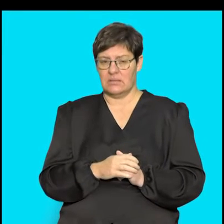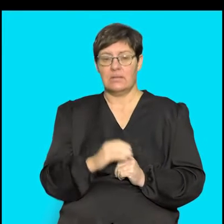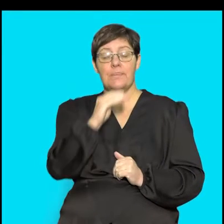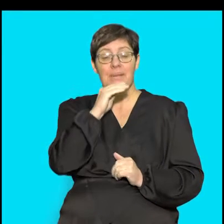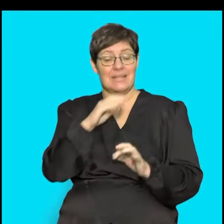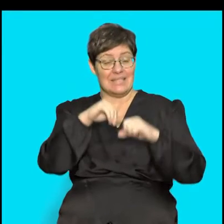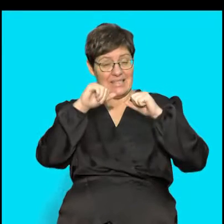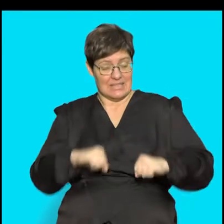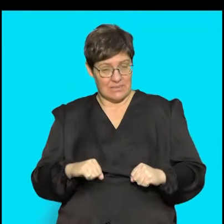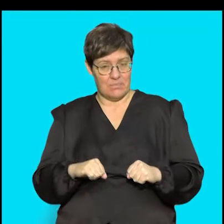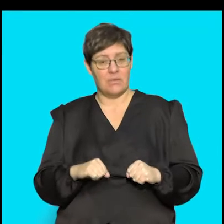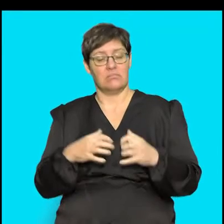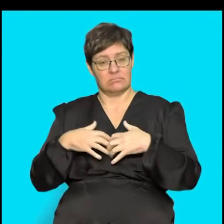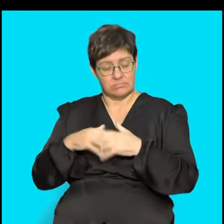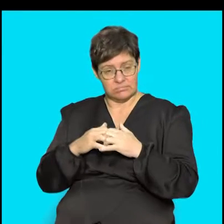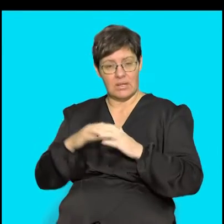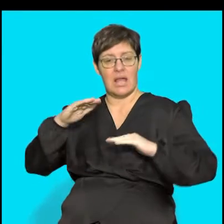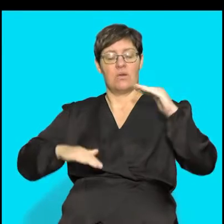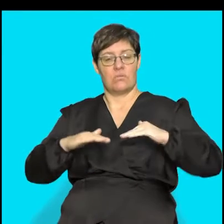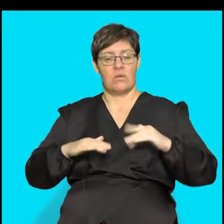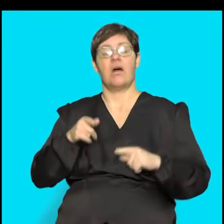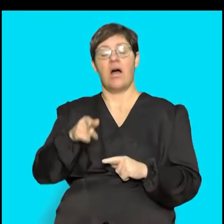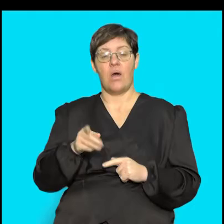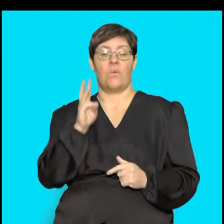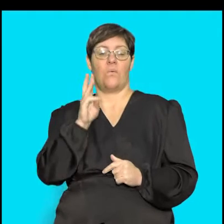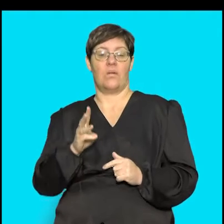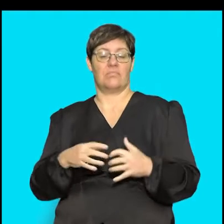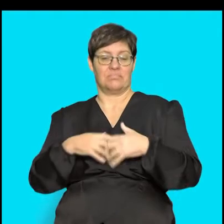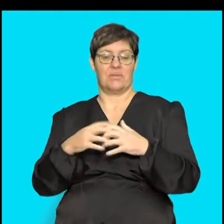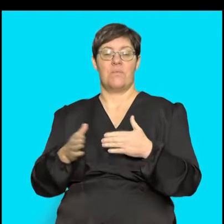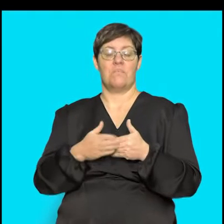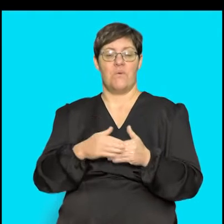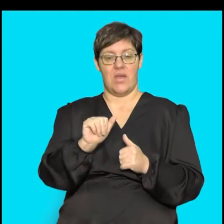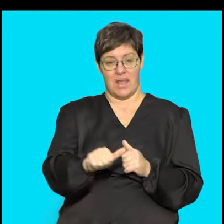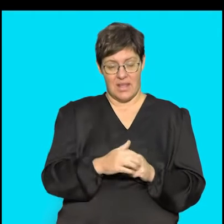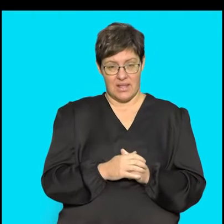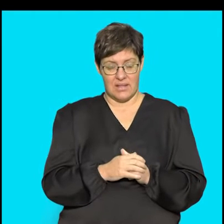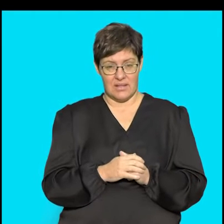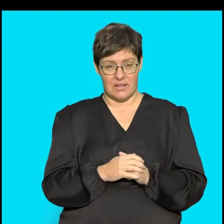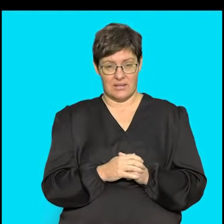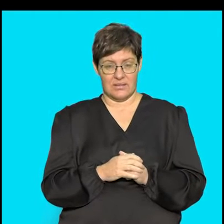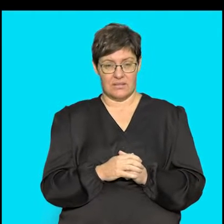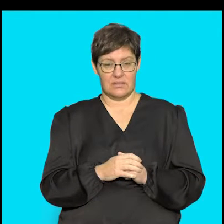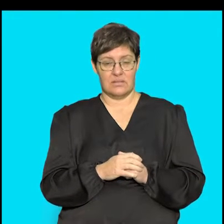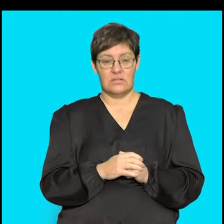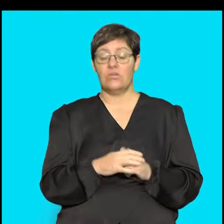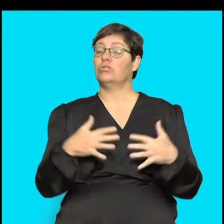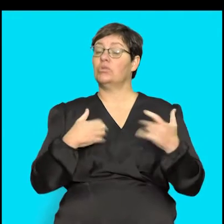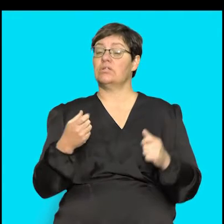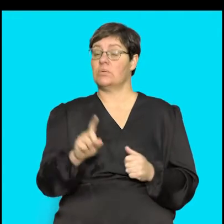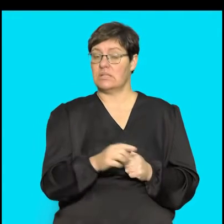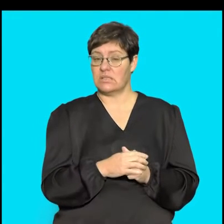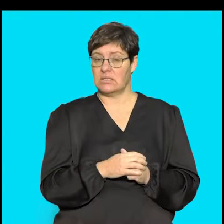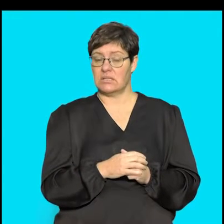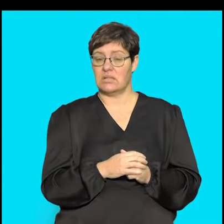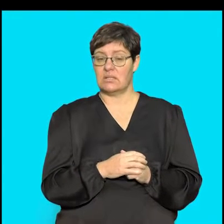That means the system now, to reinstate the equilibrium, the system will have to make more A. So